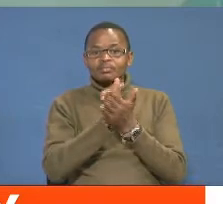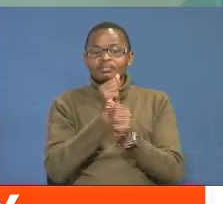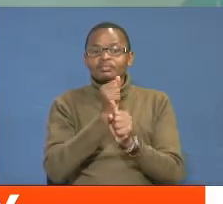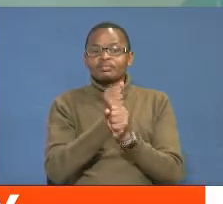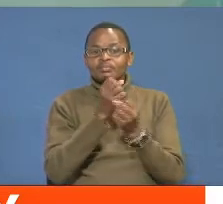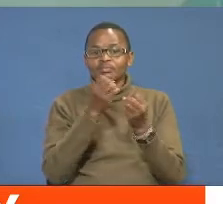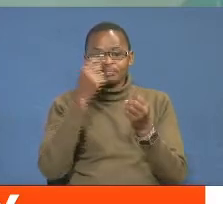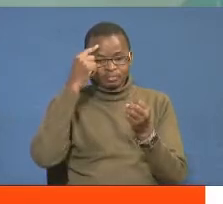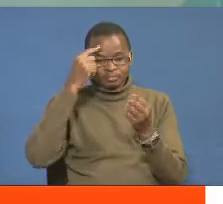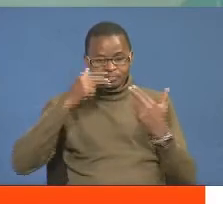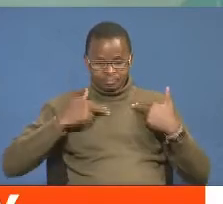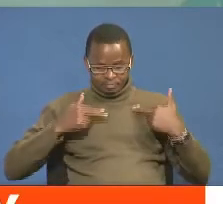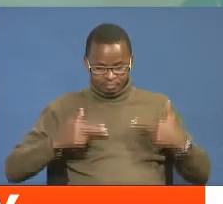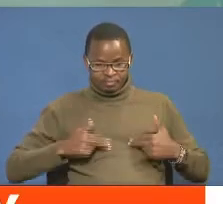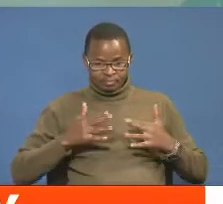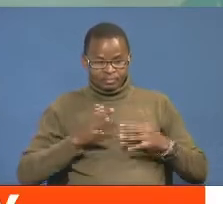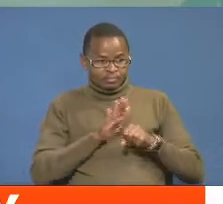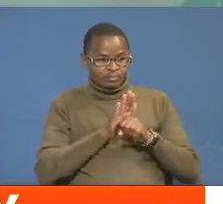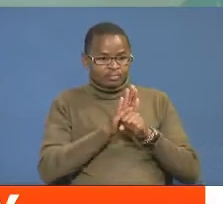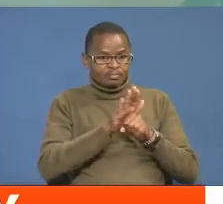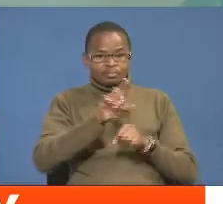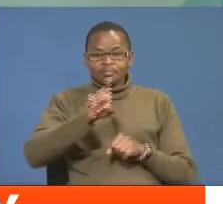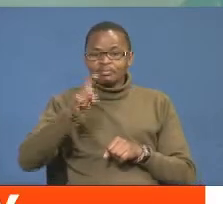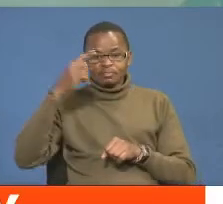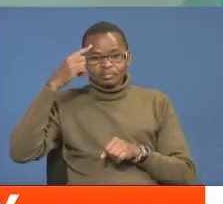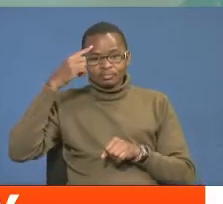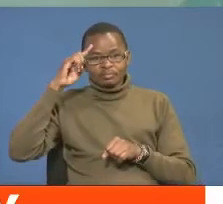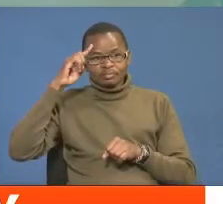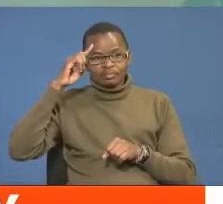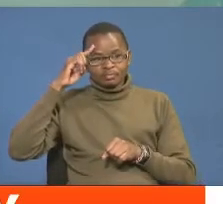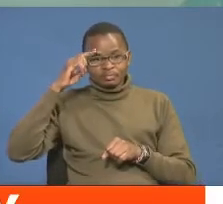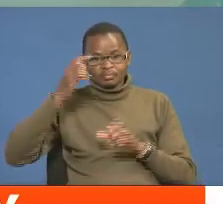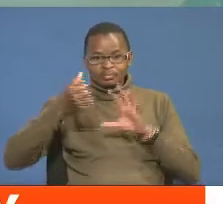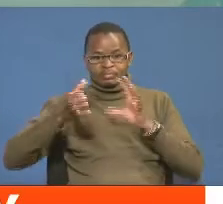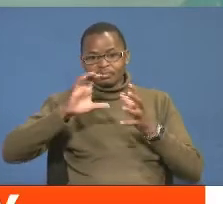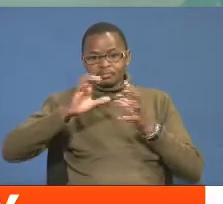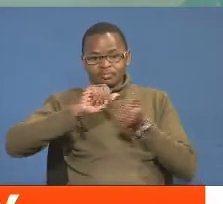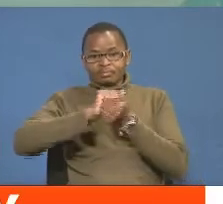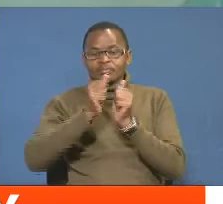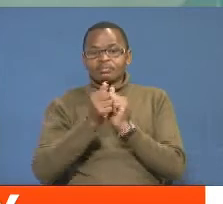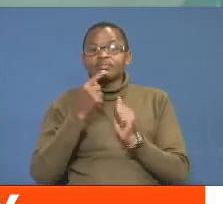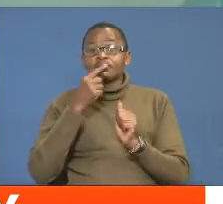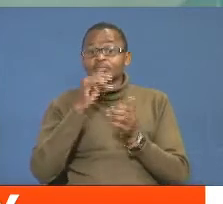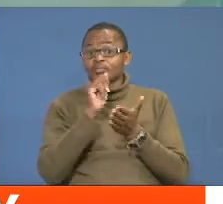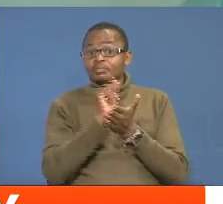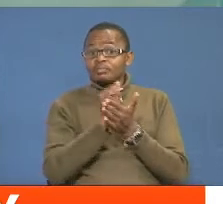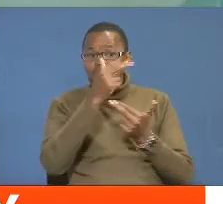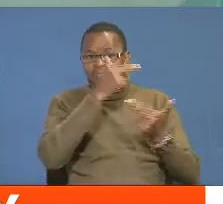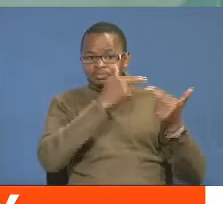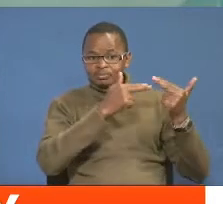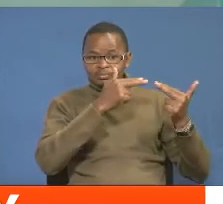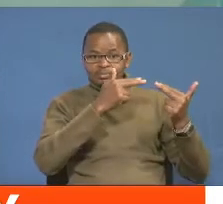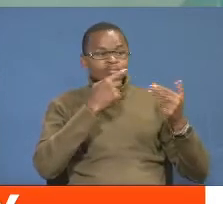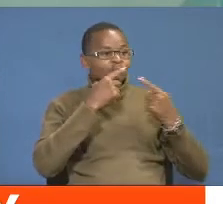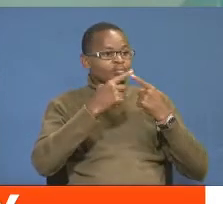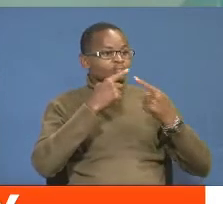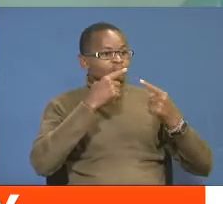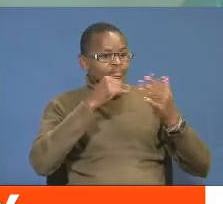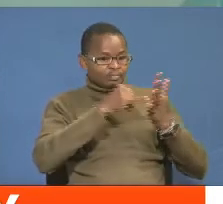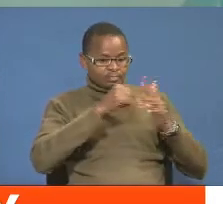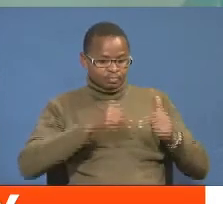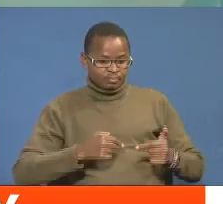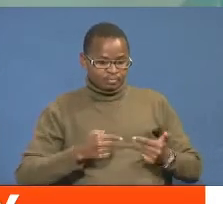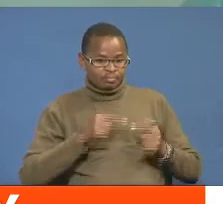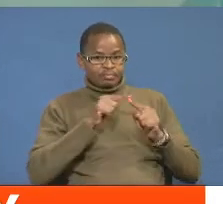done a lot for humanity in terms of pushing for vaccination, pushing for climate change. So I think history speaks for itself. And then when